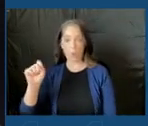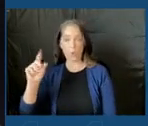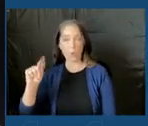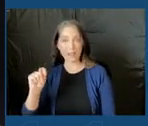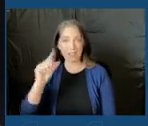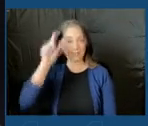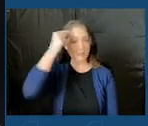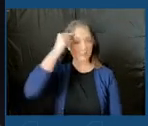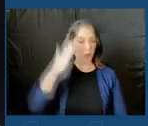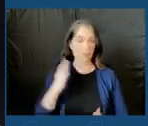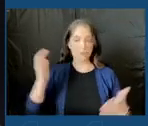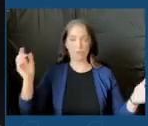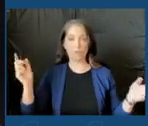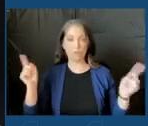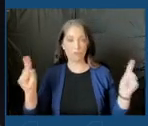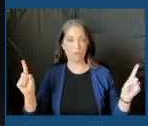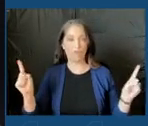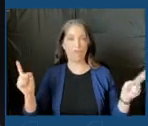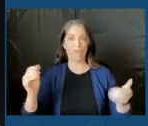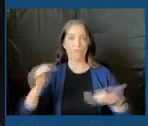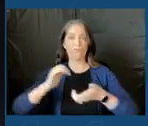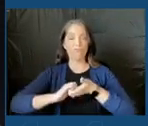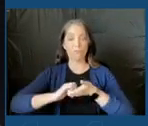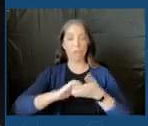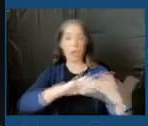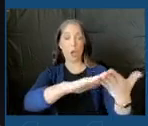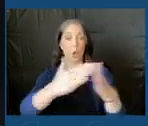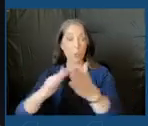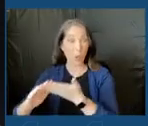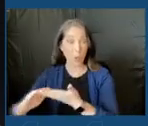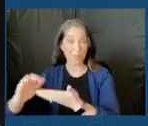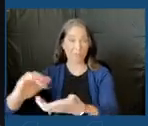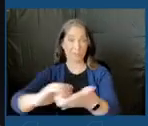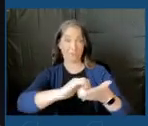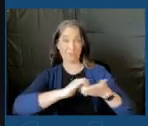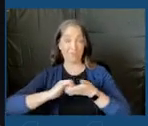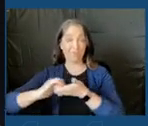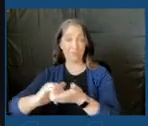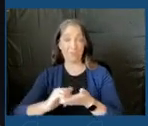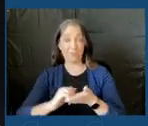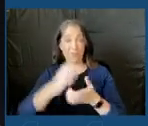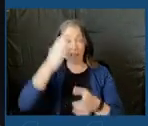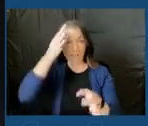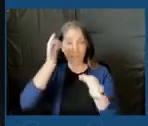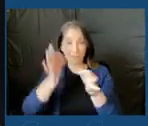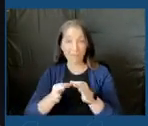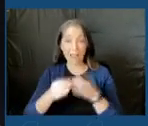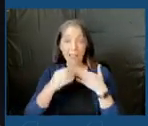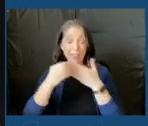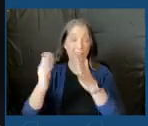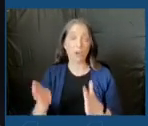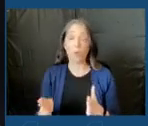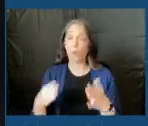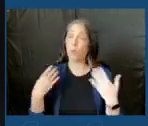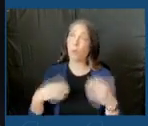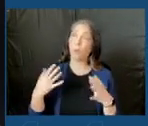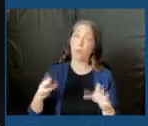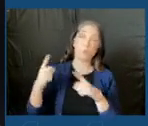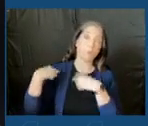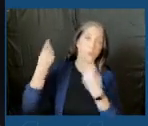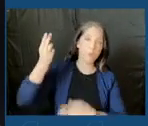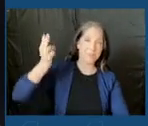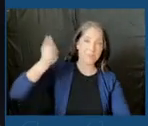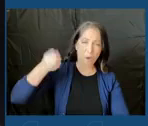governor that's been productive and a community together with faith leaders, is historic. It is needed. Forget